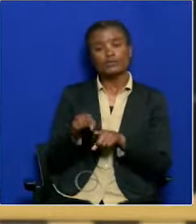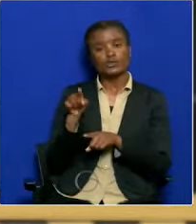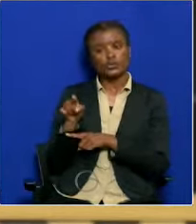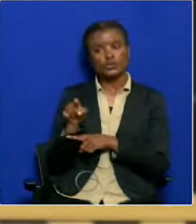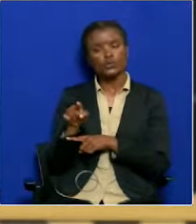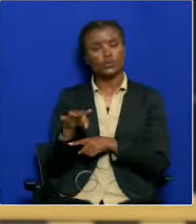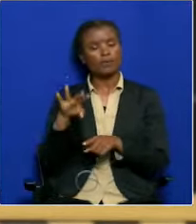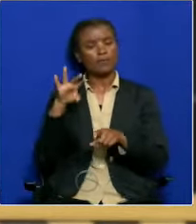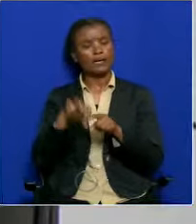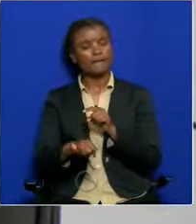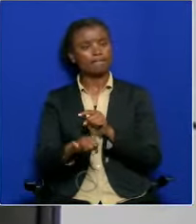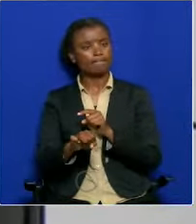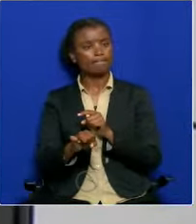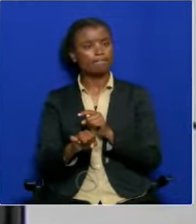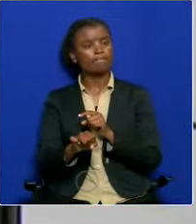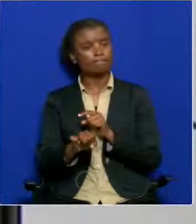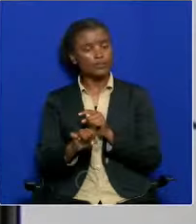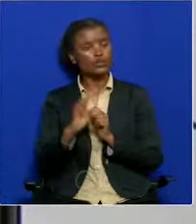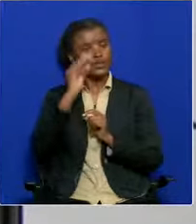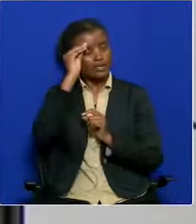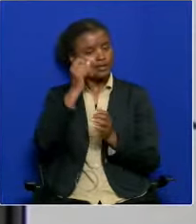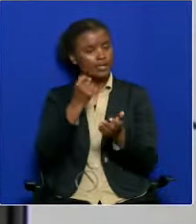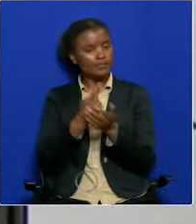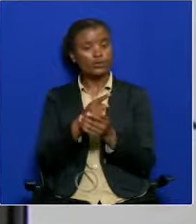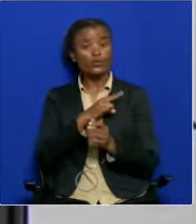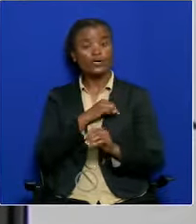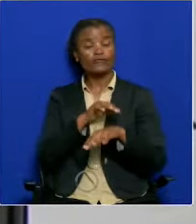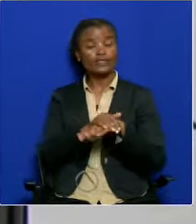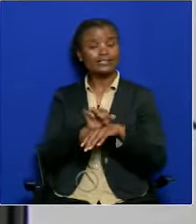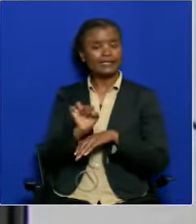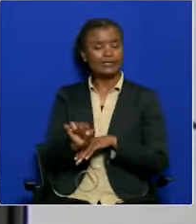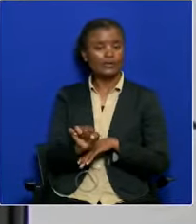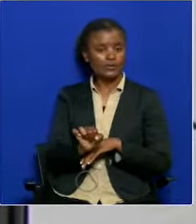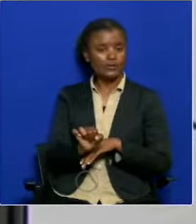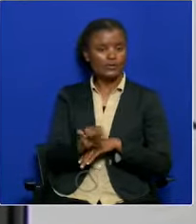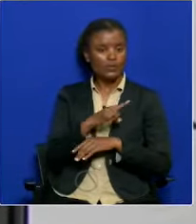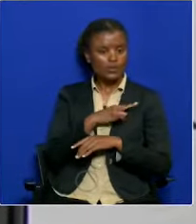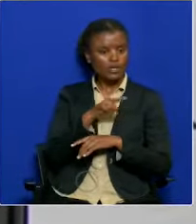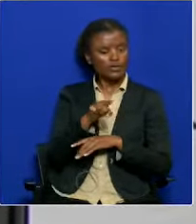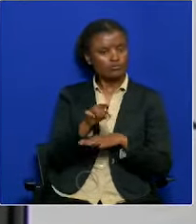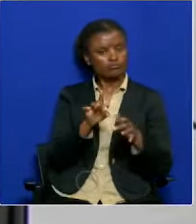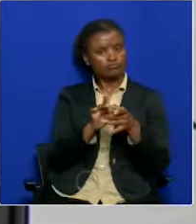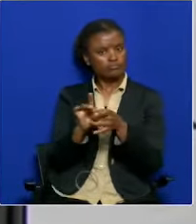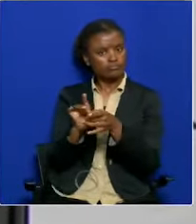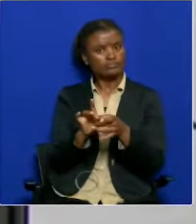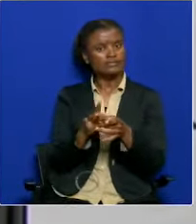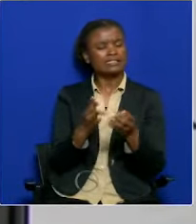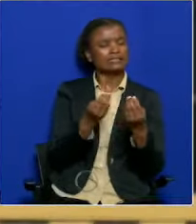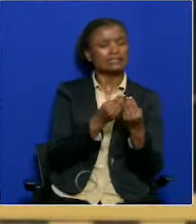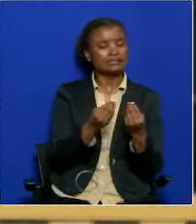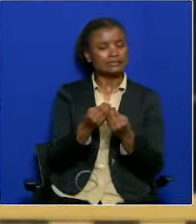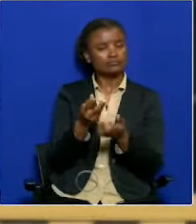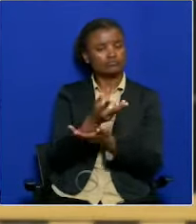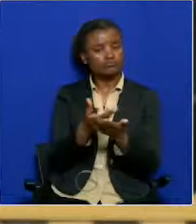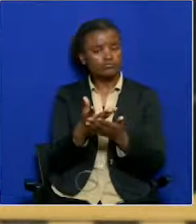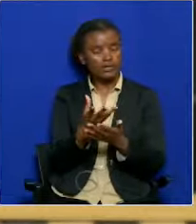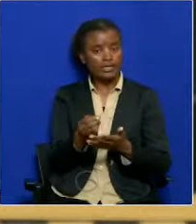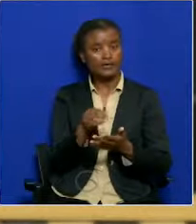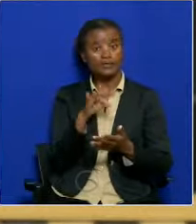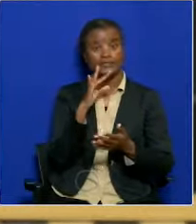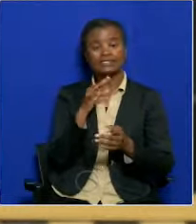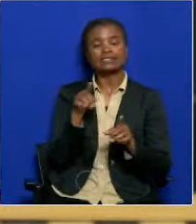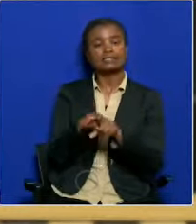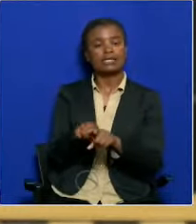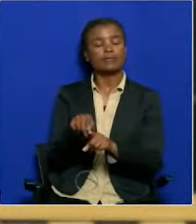eventually, because he's your friend and you have dealings with him. But it is also of big moment to Sergeant Nkosi because he's quite close